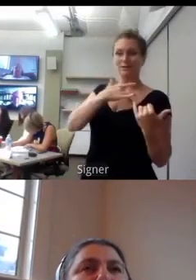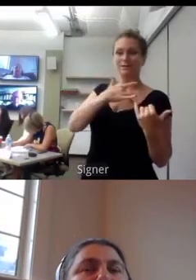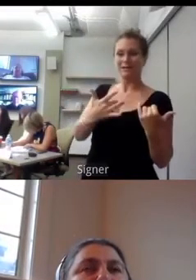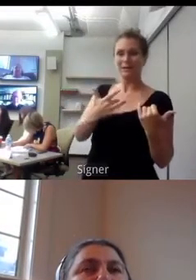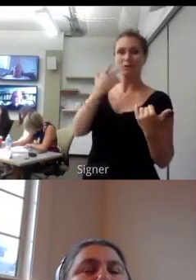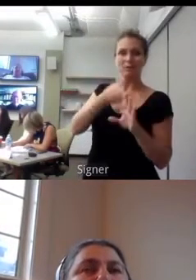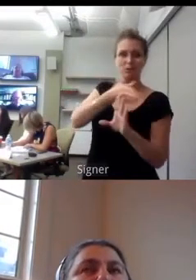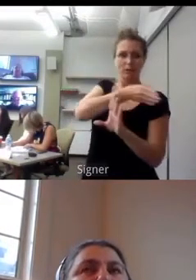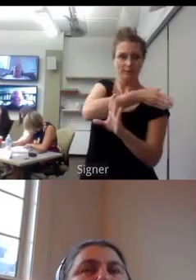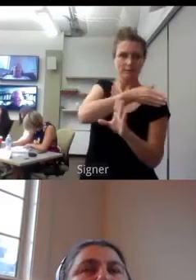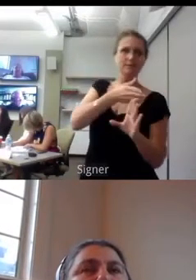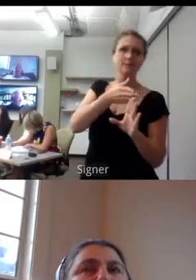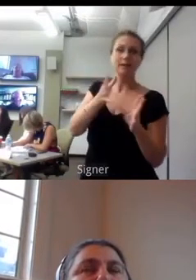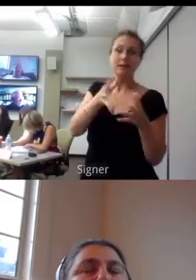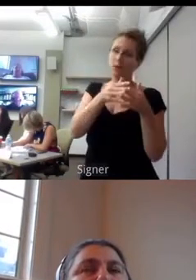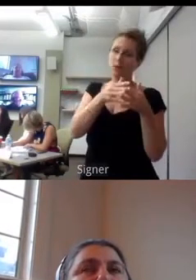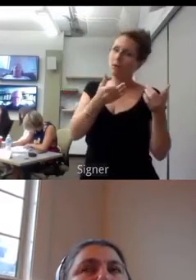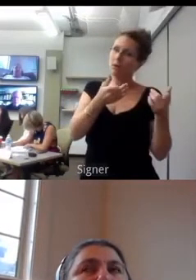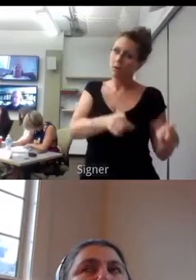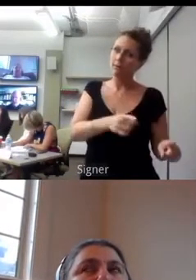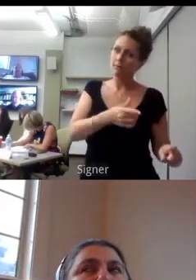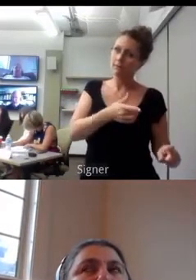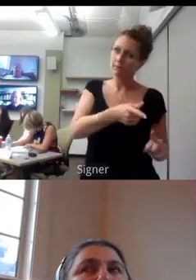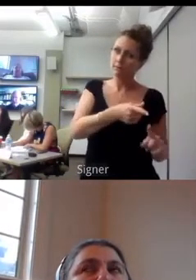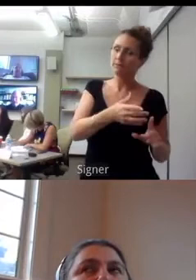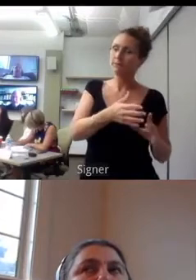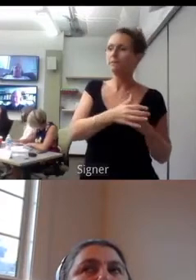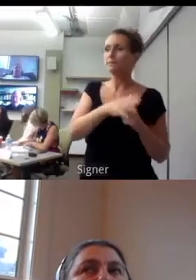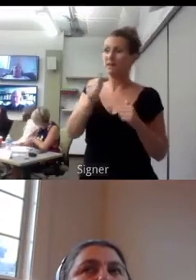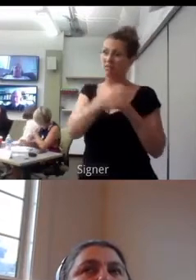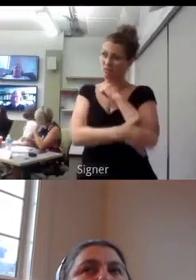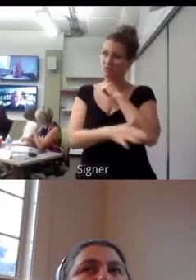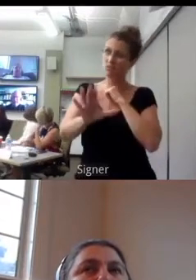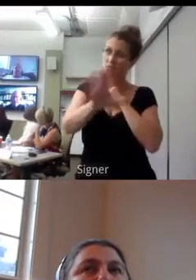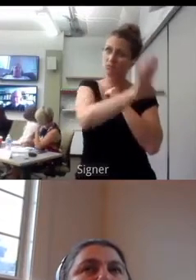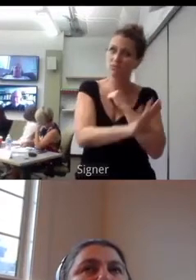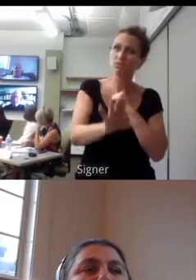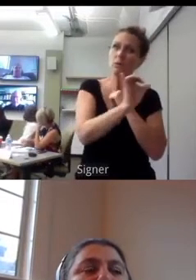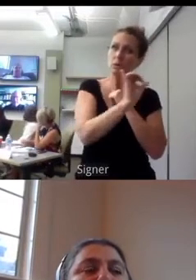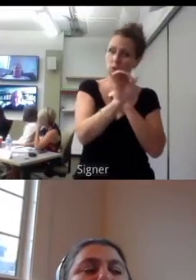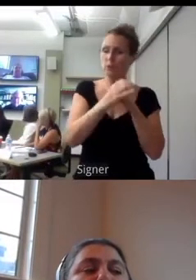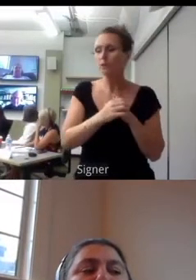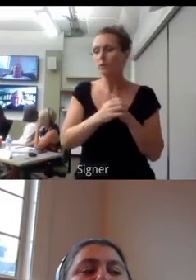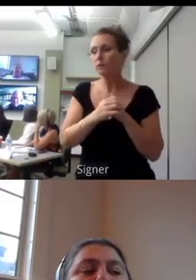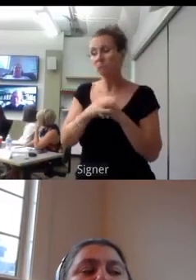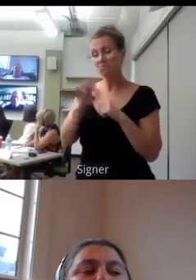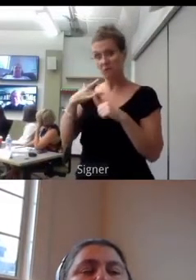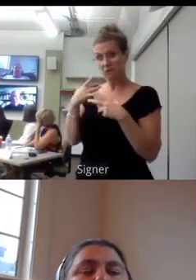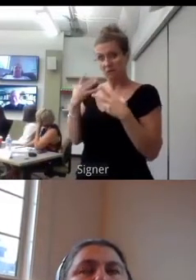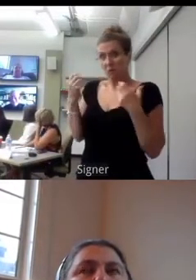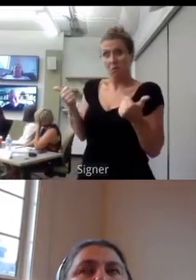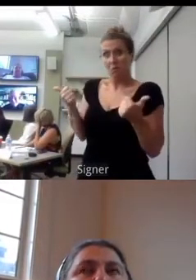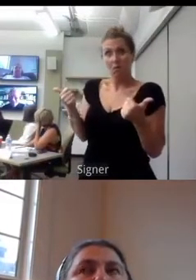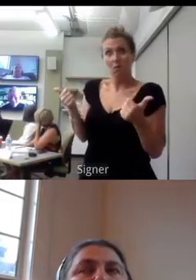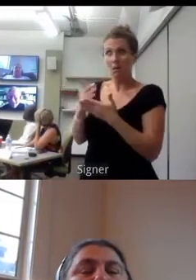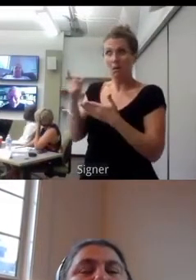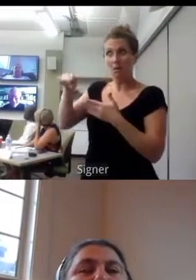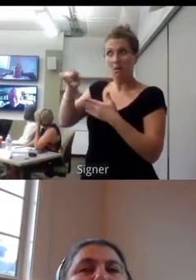situation and also other countries. Then you're, I mean, we're as Canadians, and I